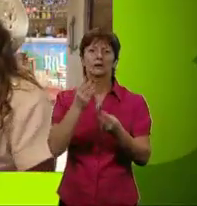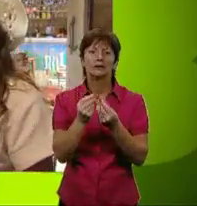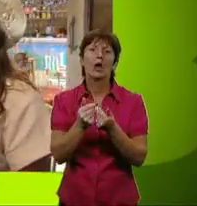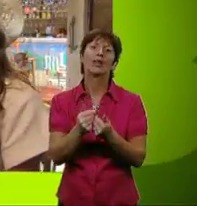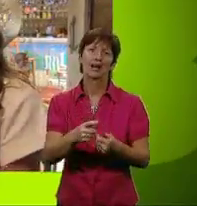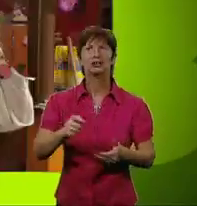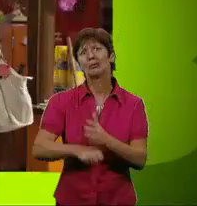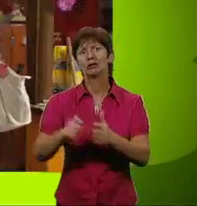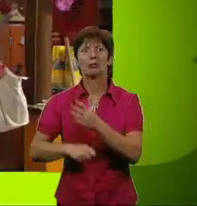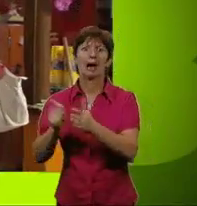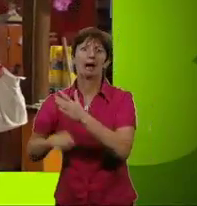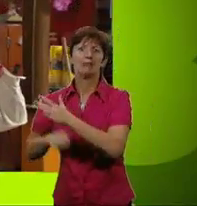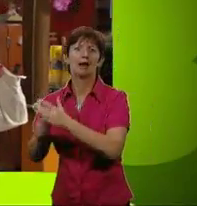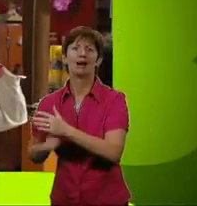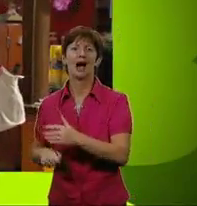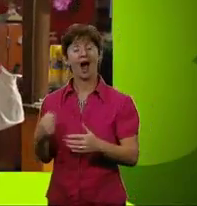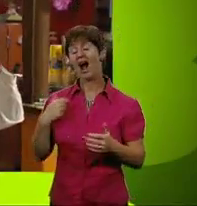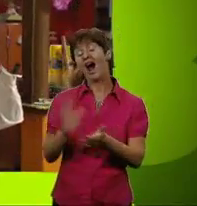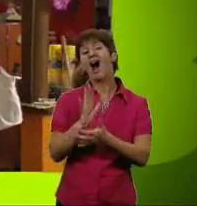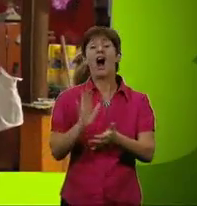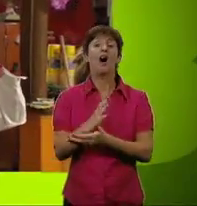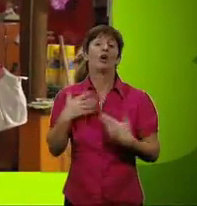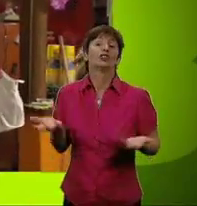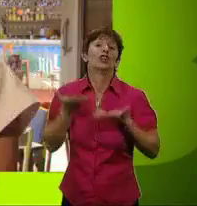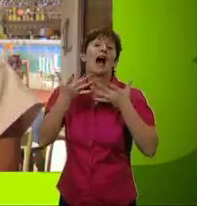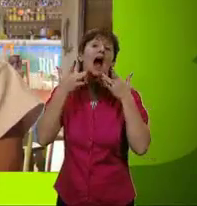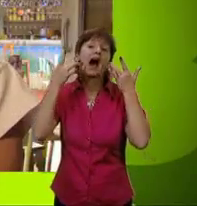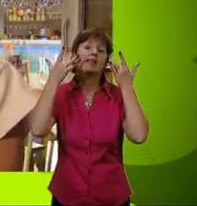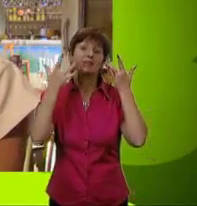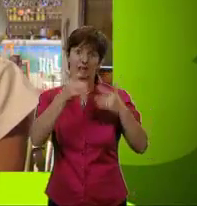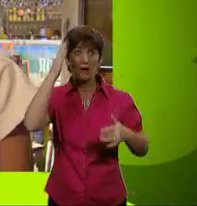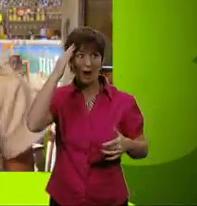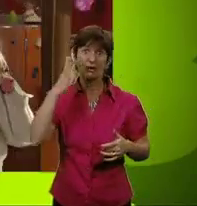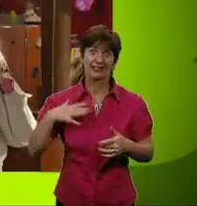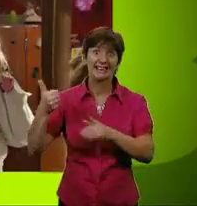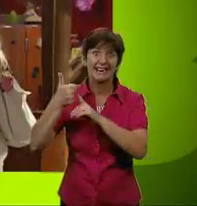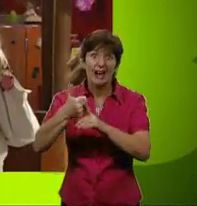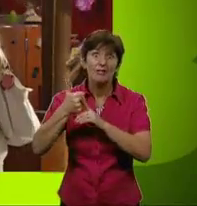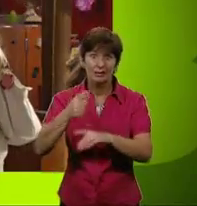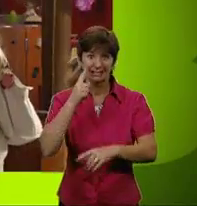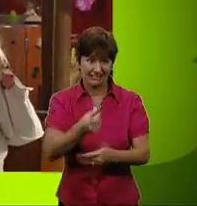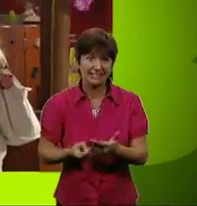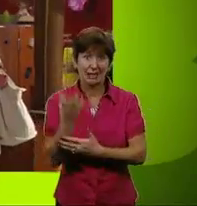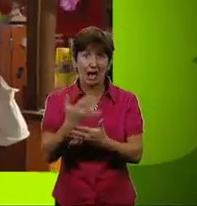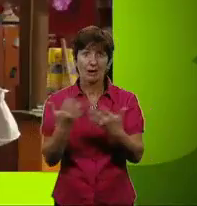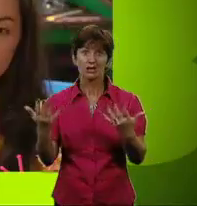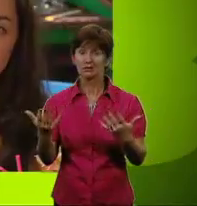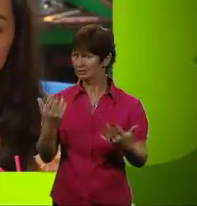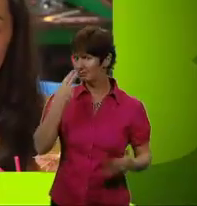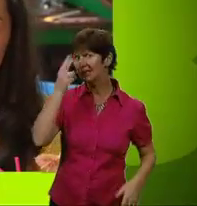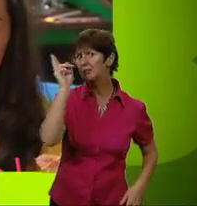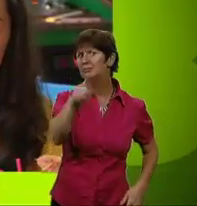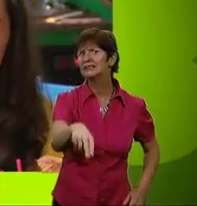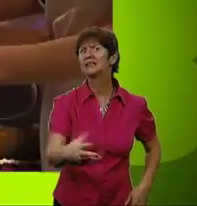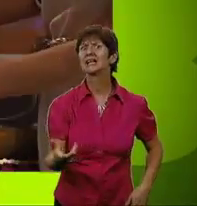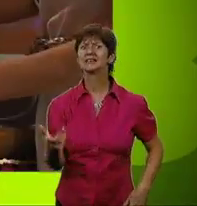myself up with some retail therapy. I think your mum will need therapy when she sees how much you've spent. Like that's any of your business. They'd sold out of pink, so